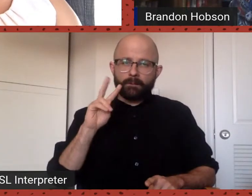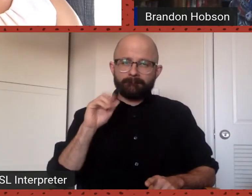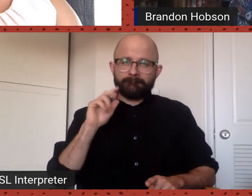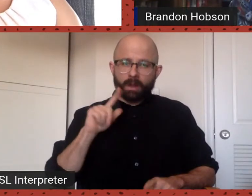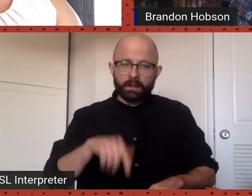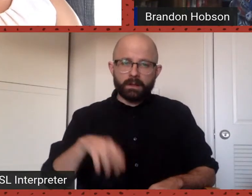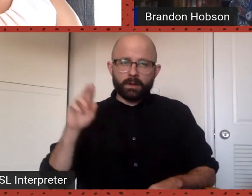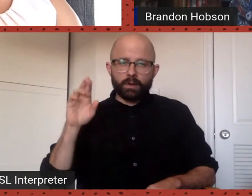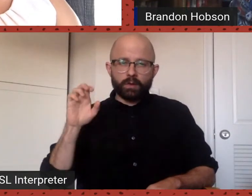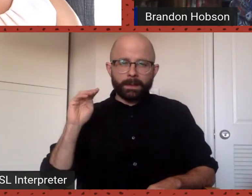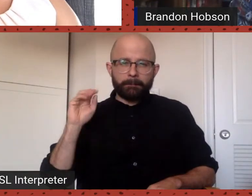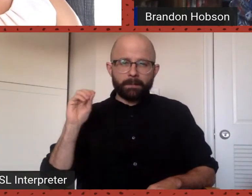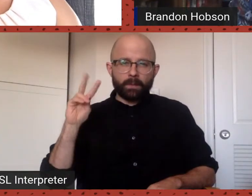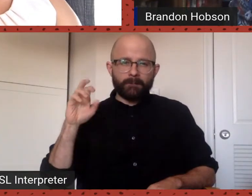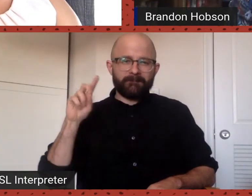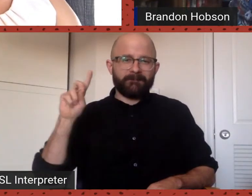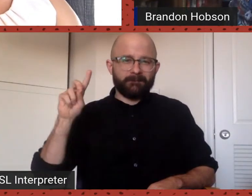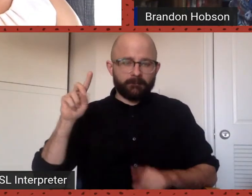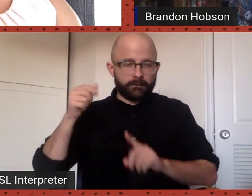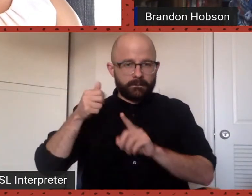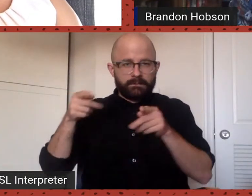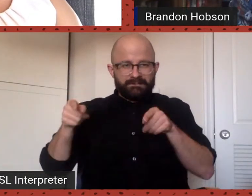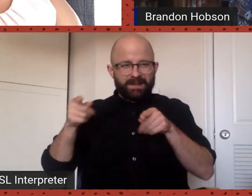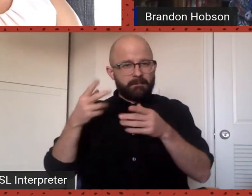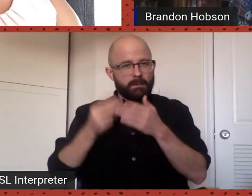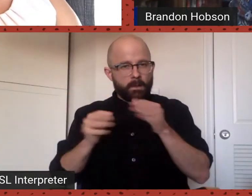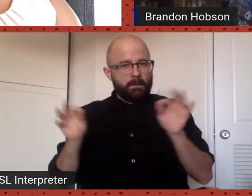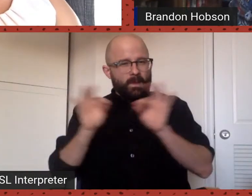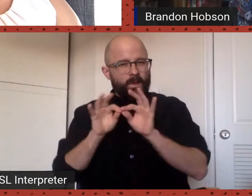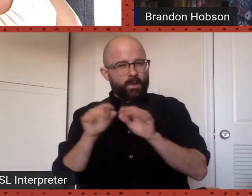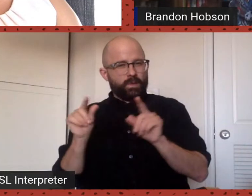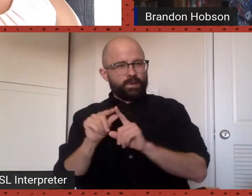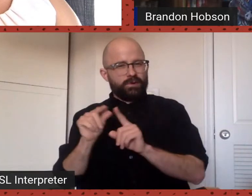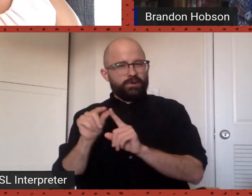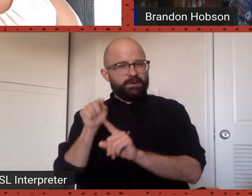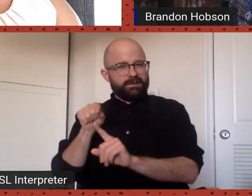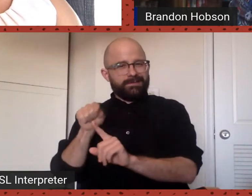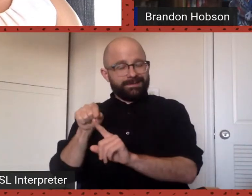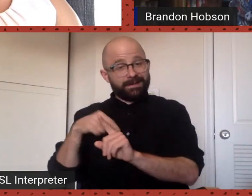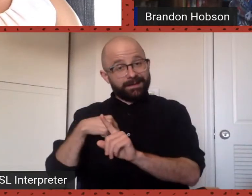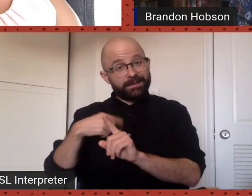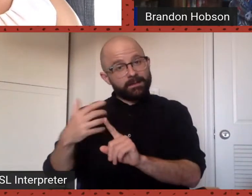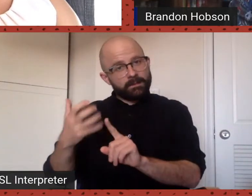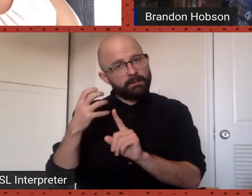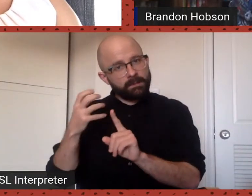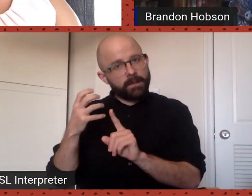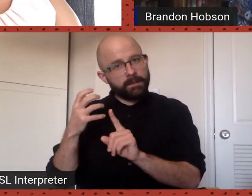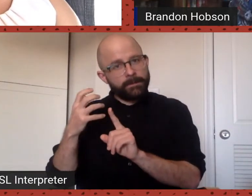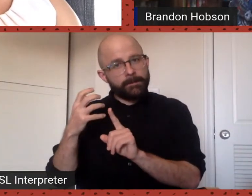a very important word, and it's one that I wanted to take.